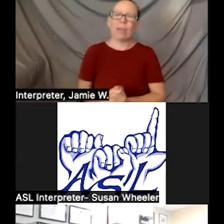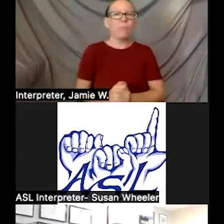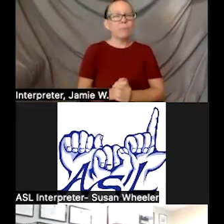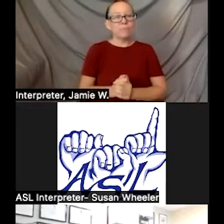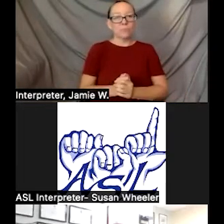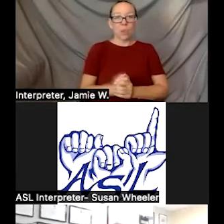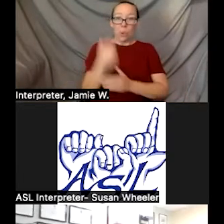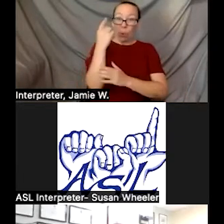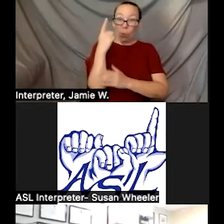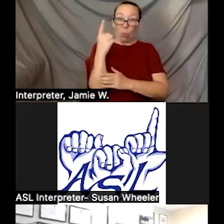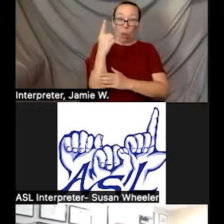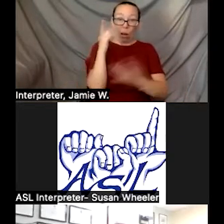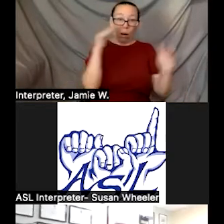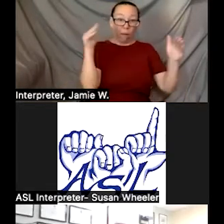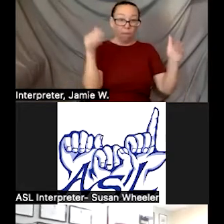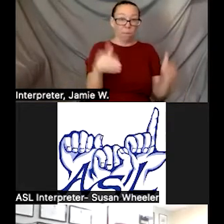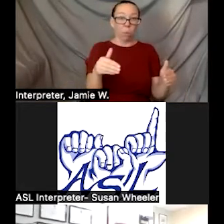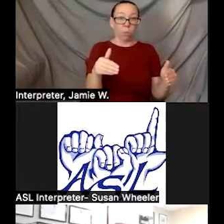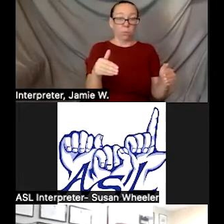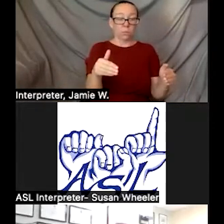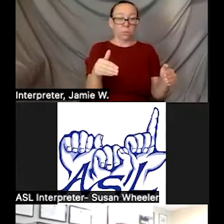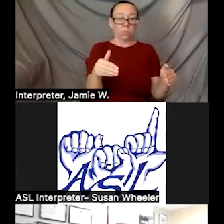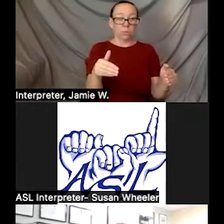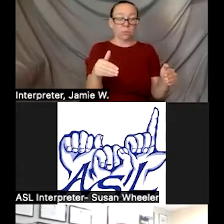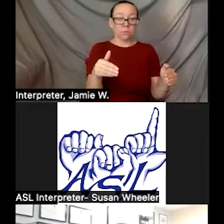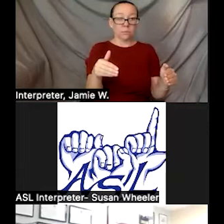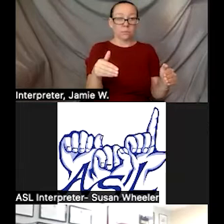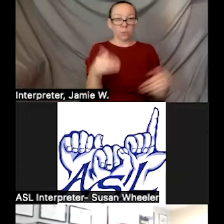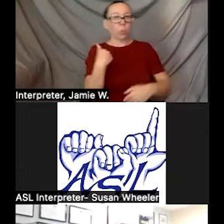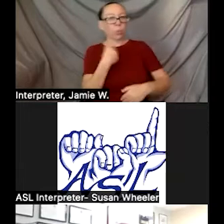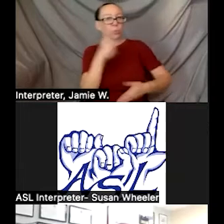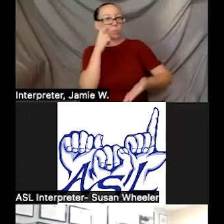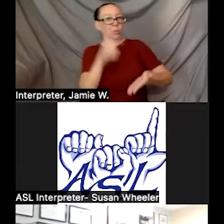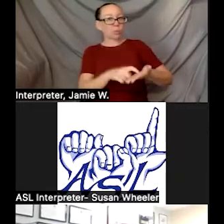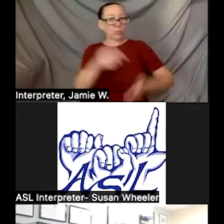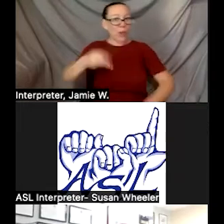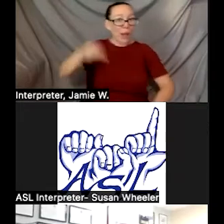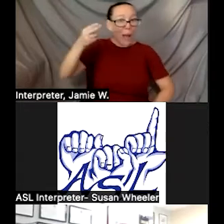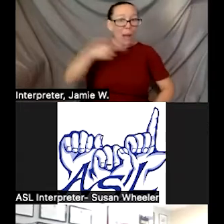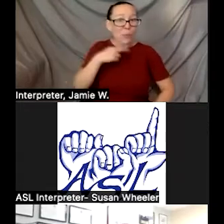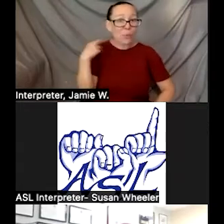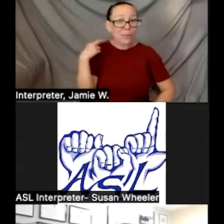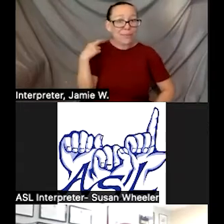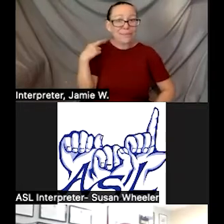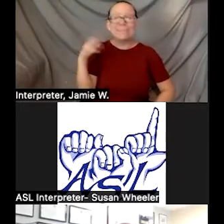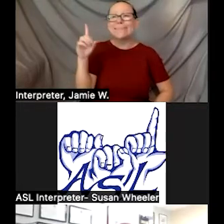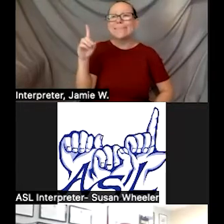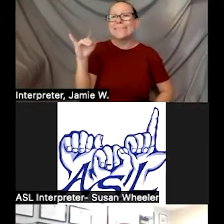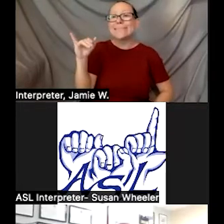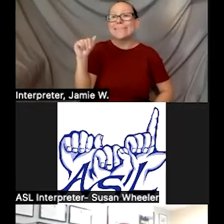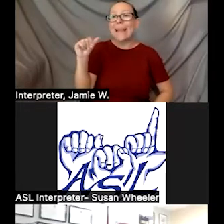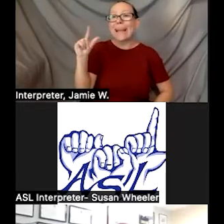we looked at was and noticed that it was a very high risk was dialysis patients.